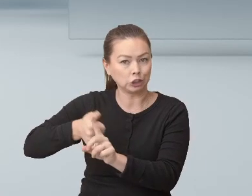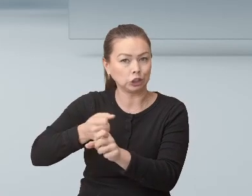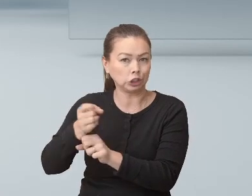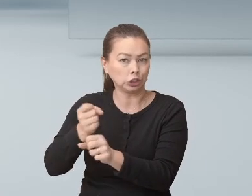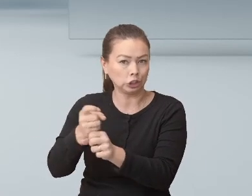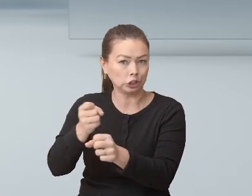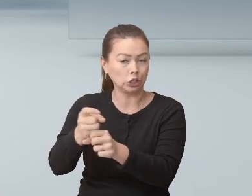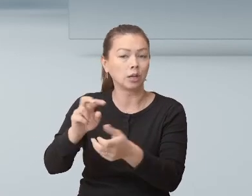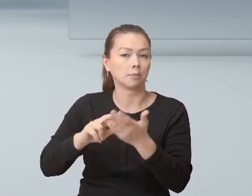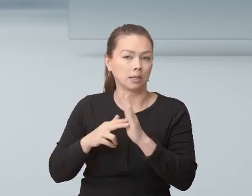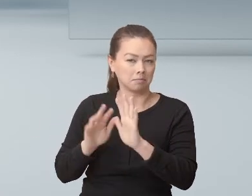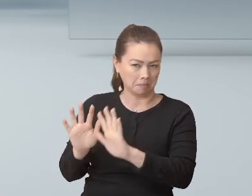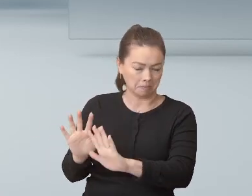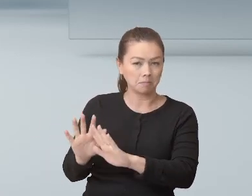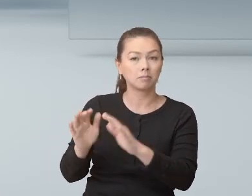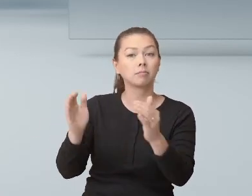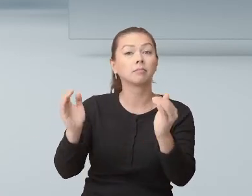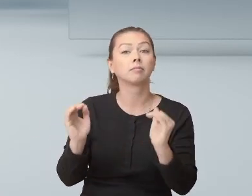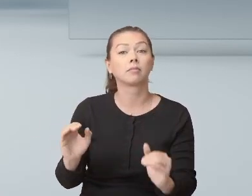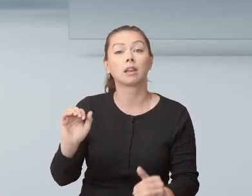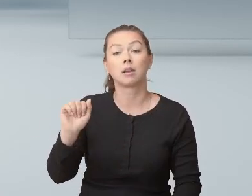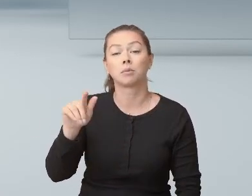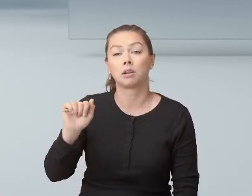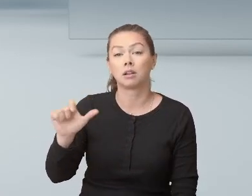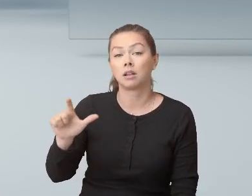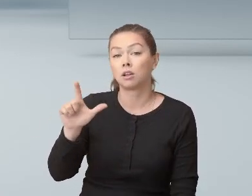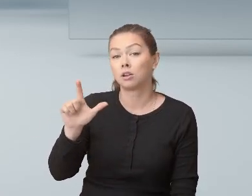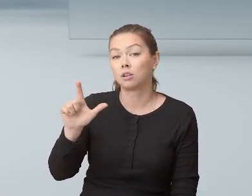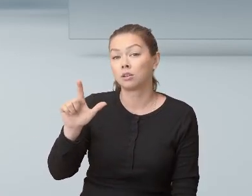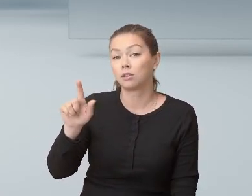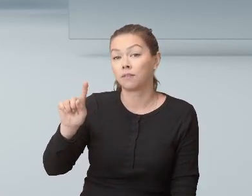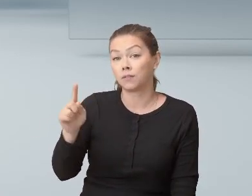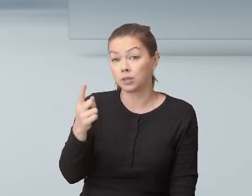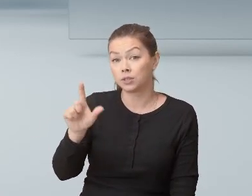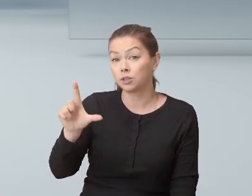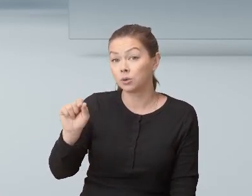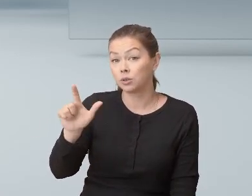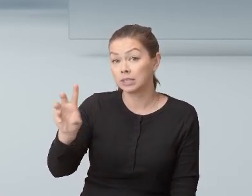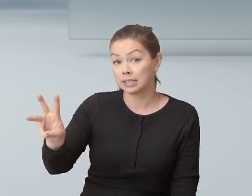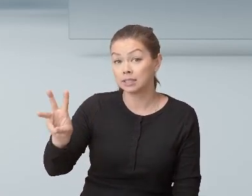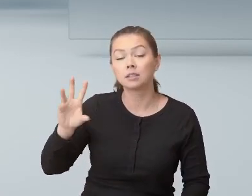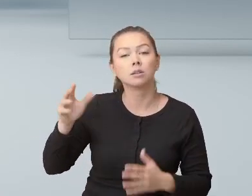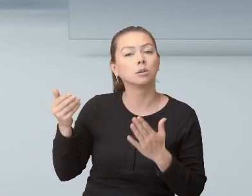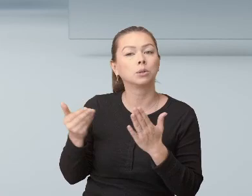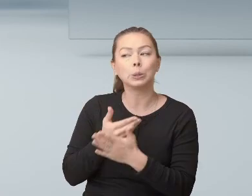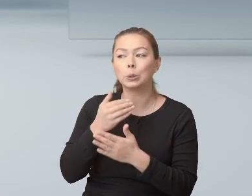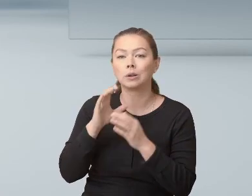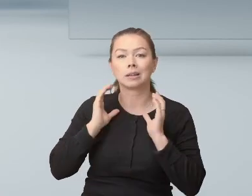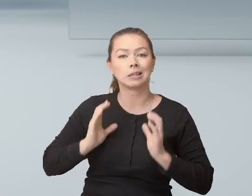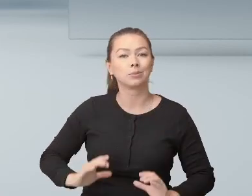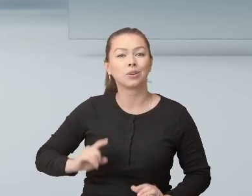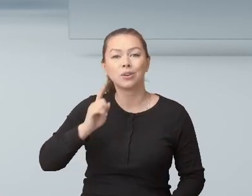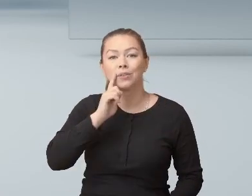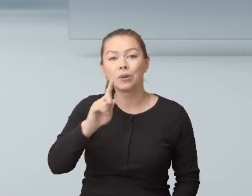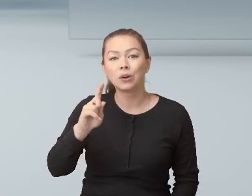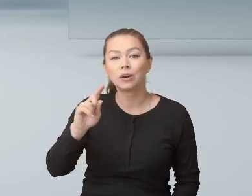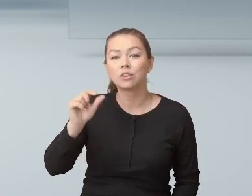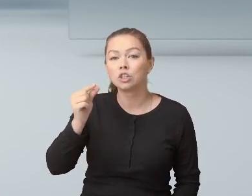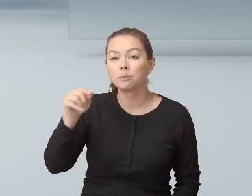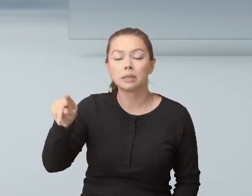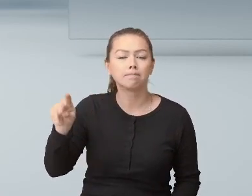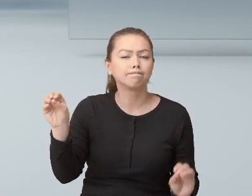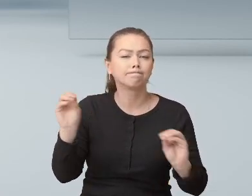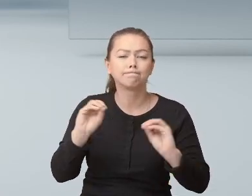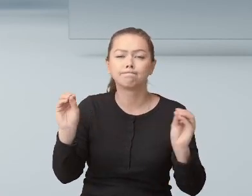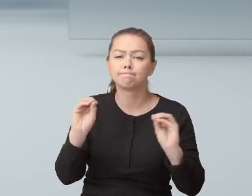2026, no new customers at all on GP. So if you come to us April 2nd and say, I'd like to buy GP, we wouldn't